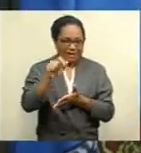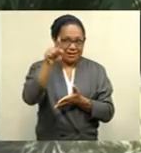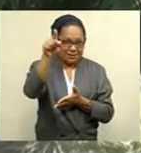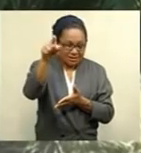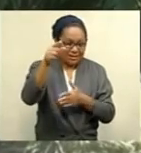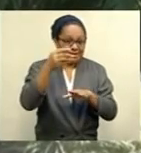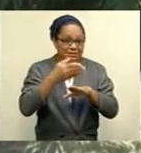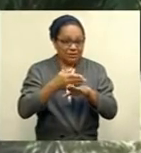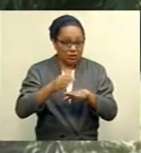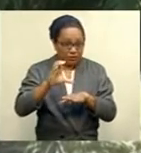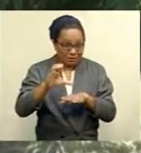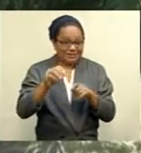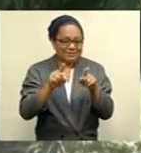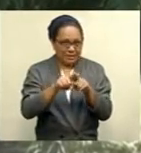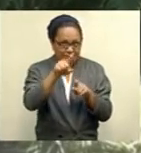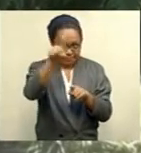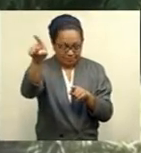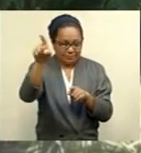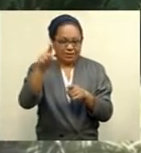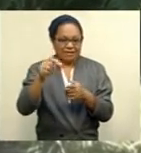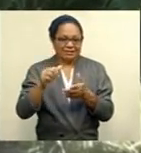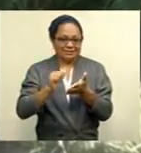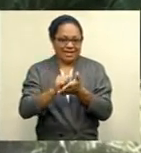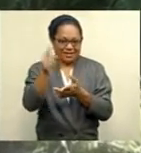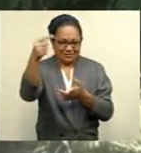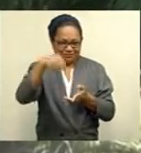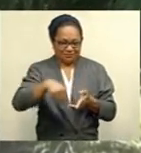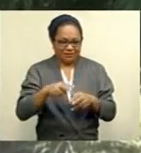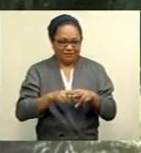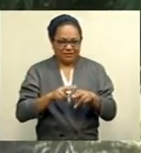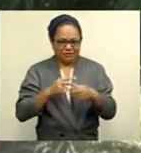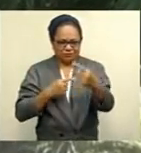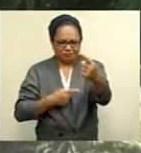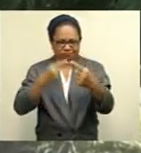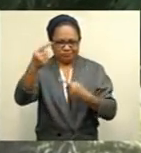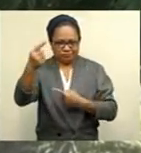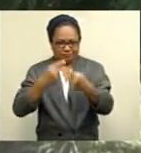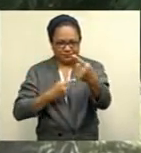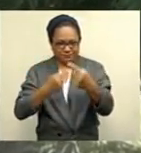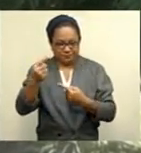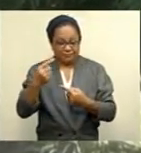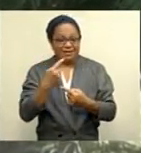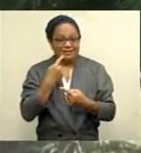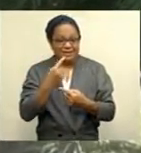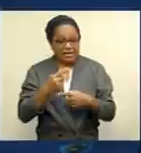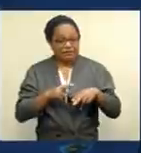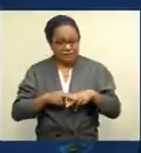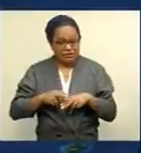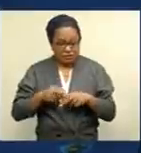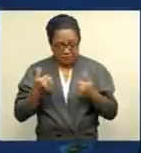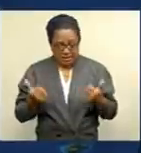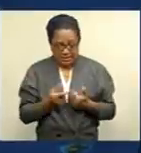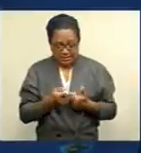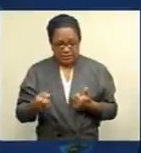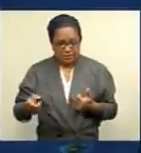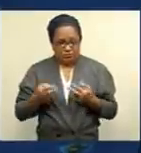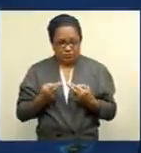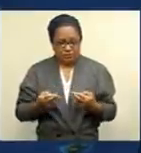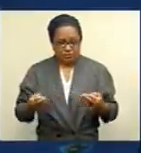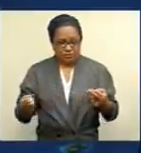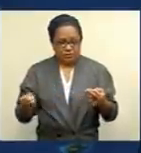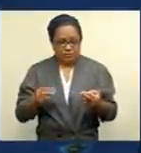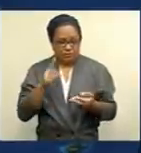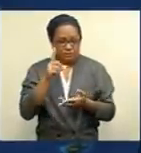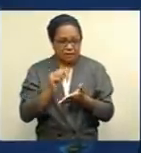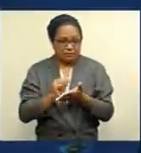versa. Investment Fiji Acting Chief Executive Kamal Chetty says Fiji has a lot to offer. Fiji still has a